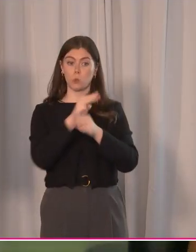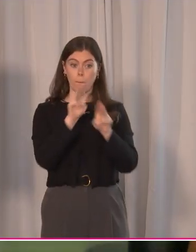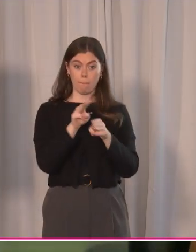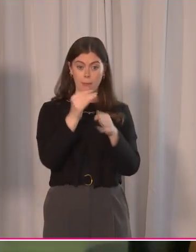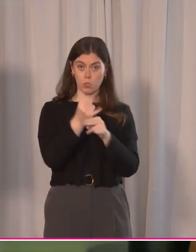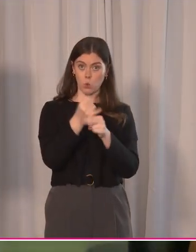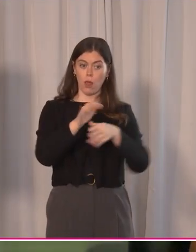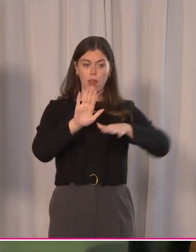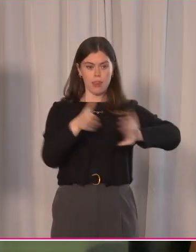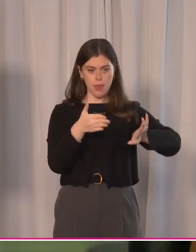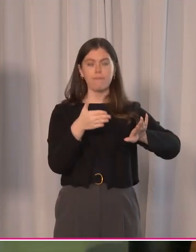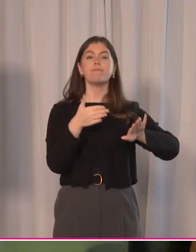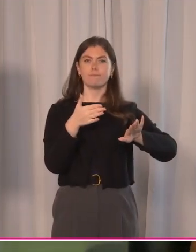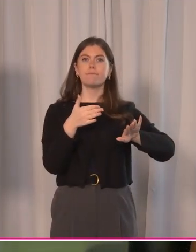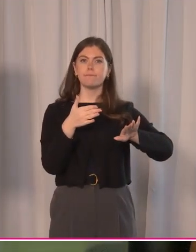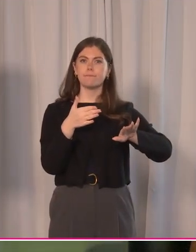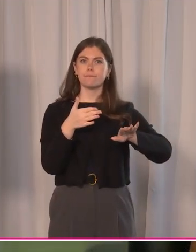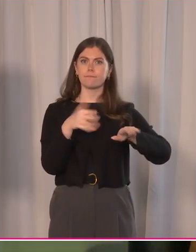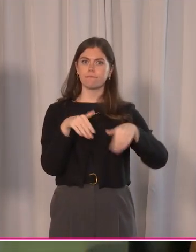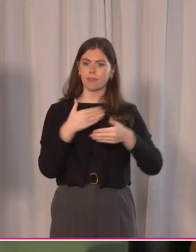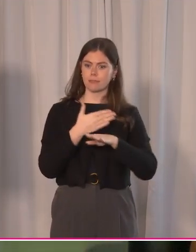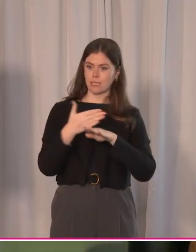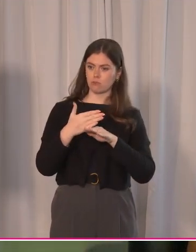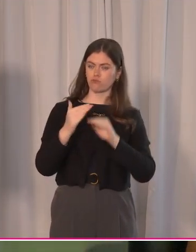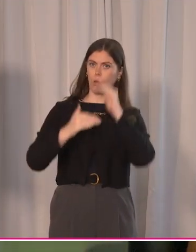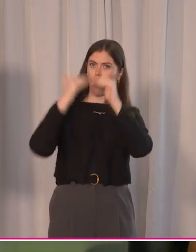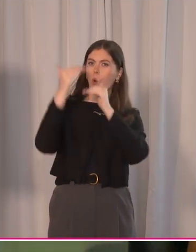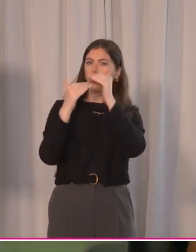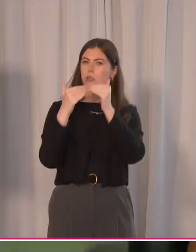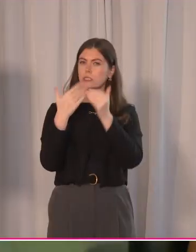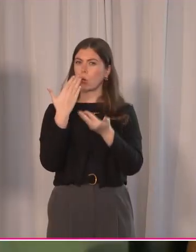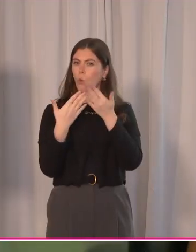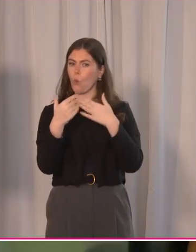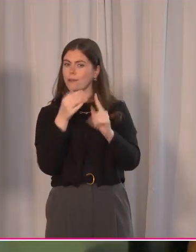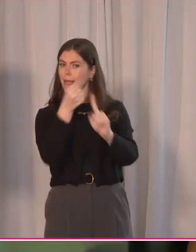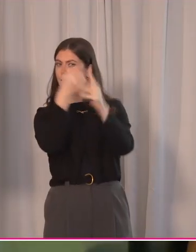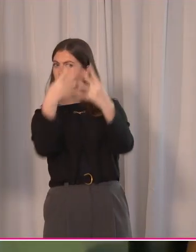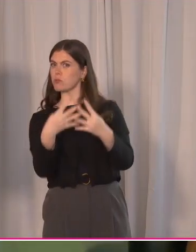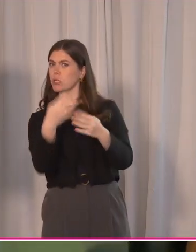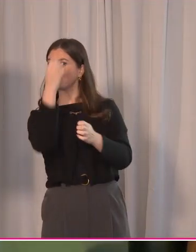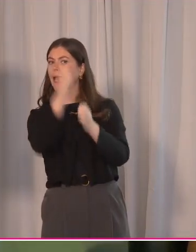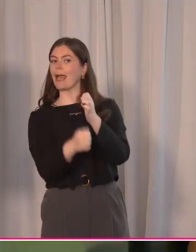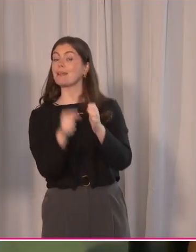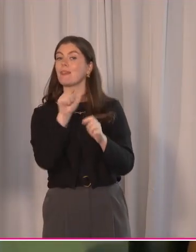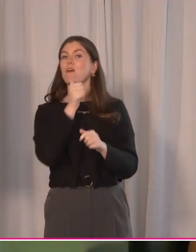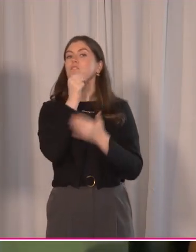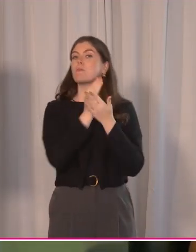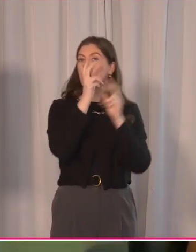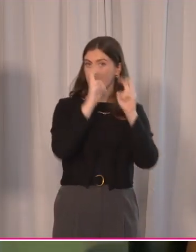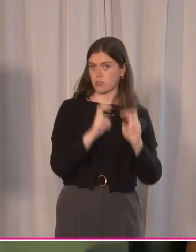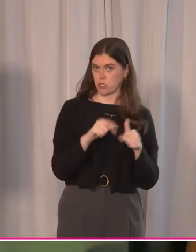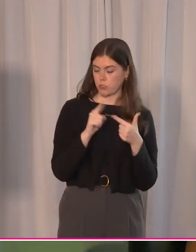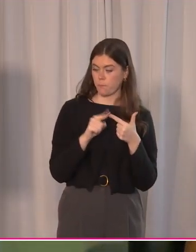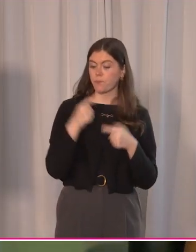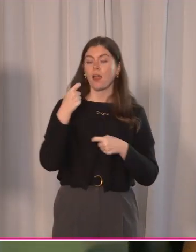school and they age? So that was the first piece of work that we did. We then got our